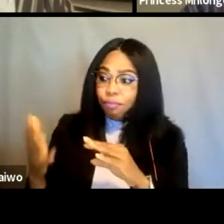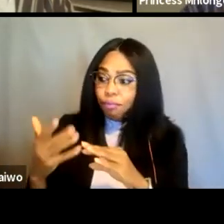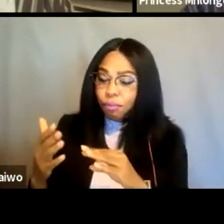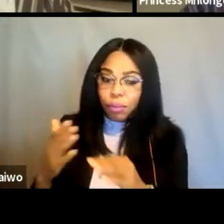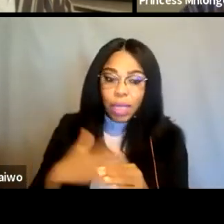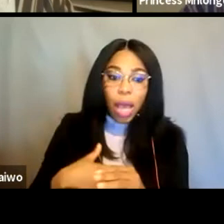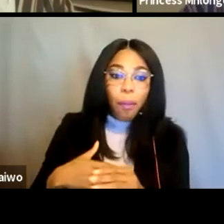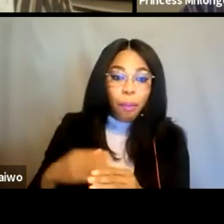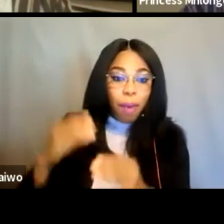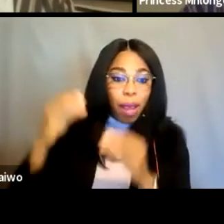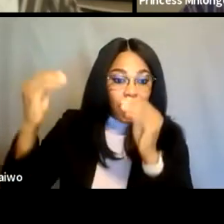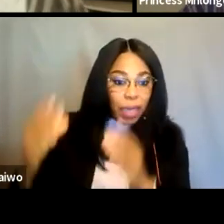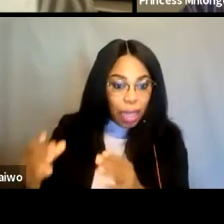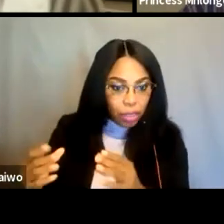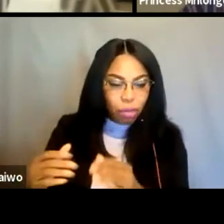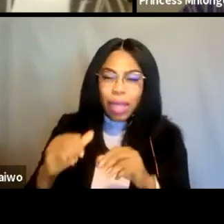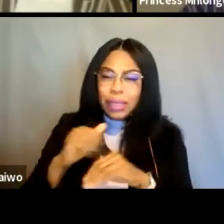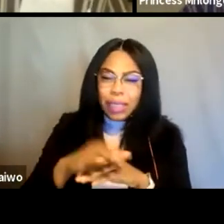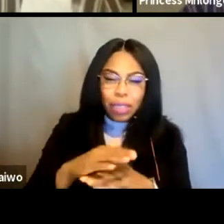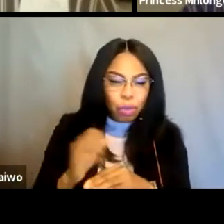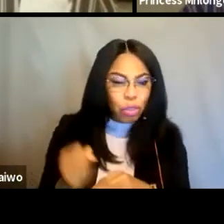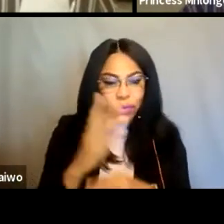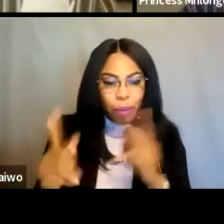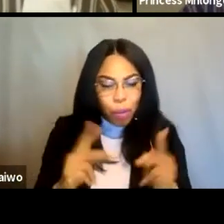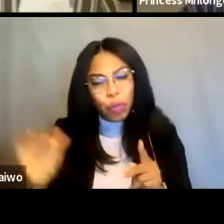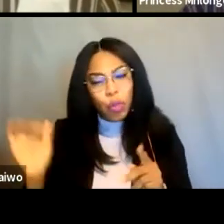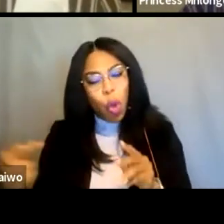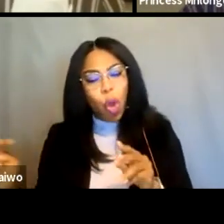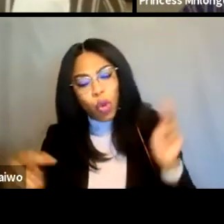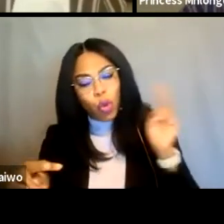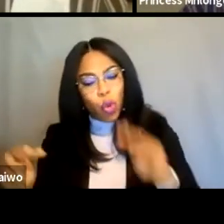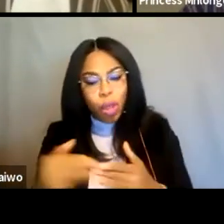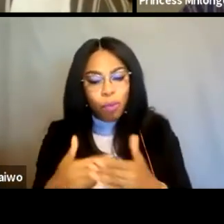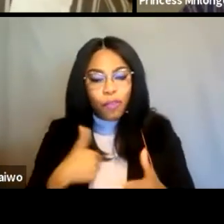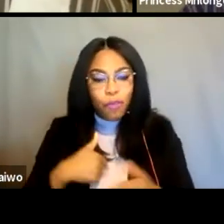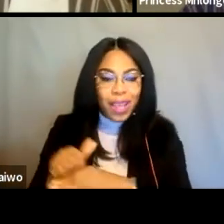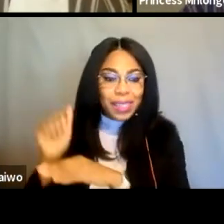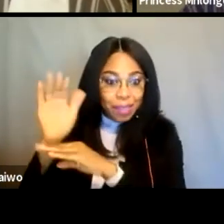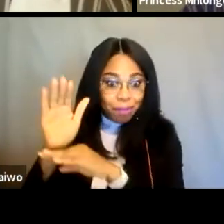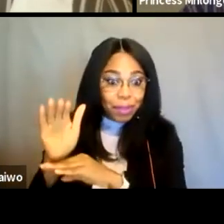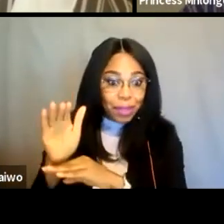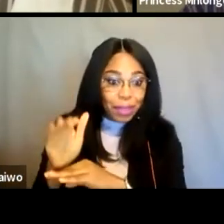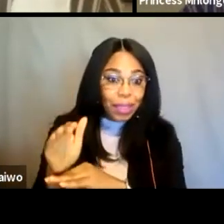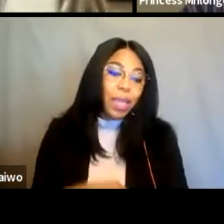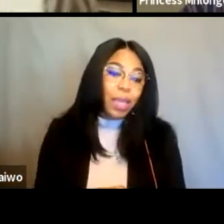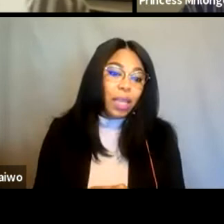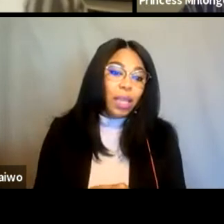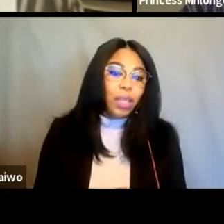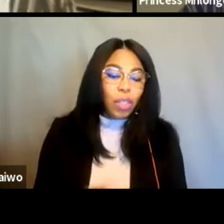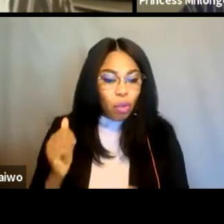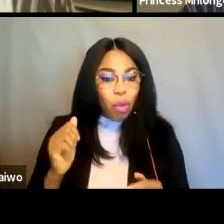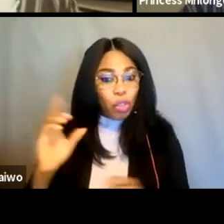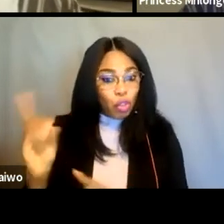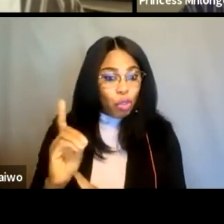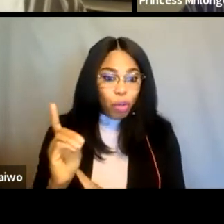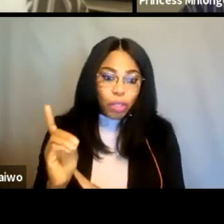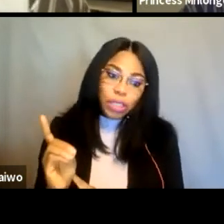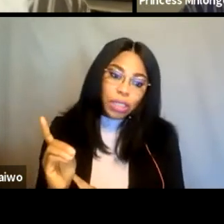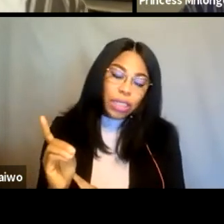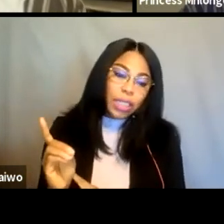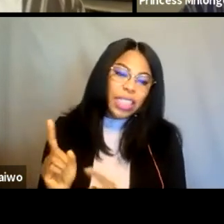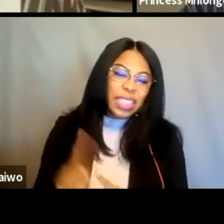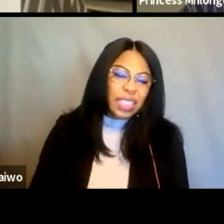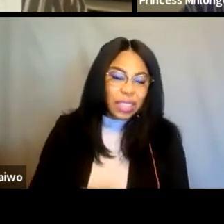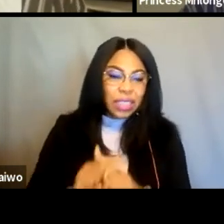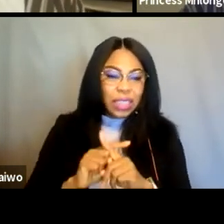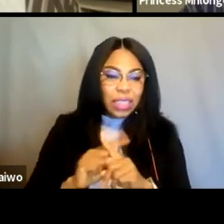my lecturer. You know, I sent it to just several people to just look at it before I submit it. So, you know, dramaturgies of